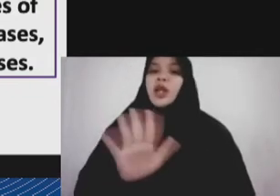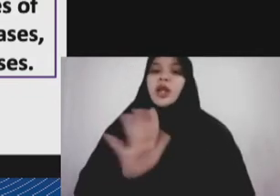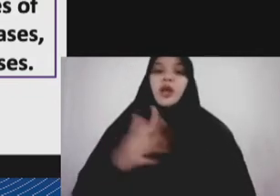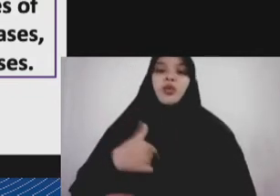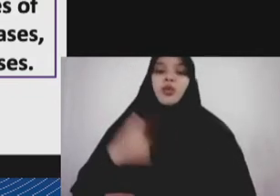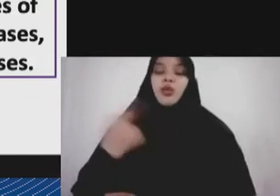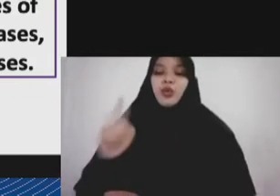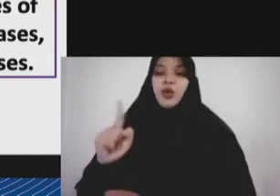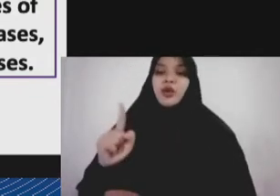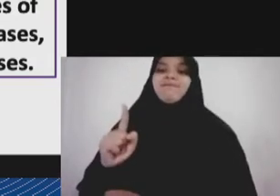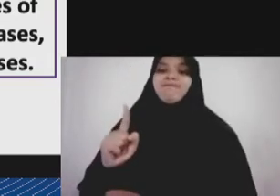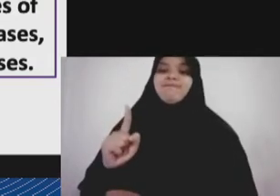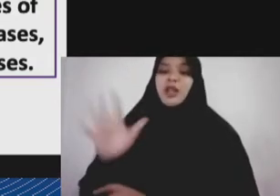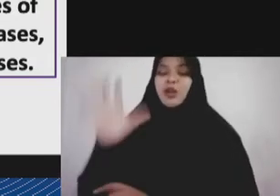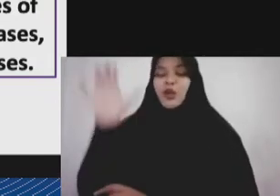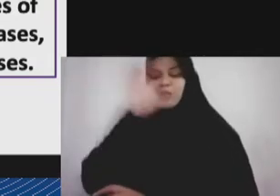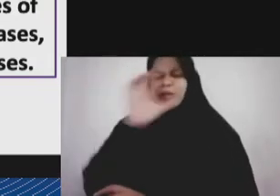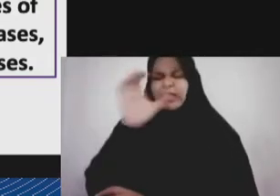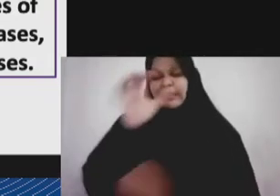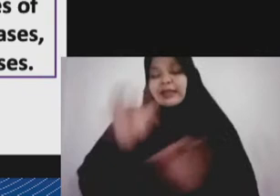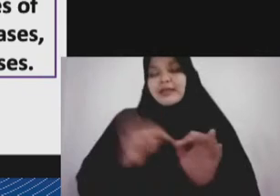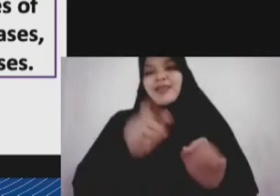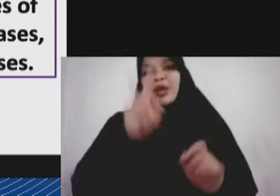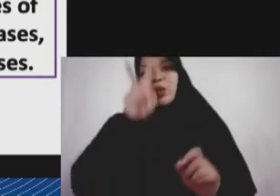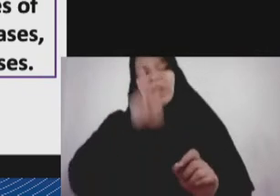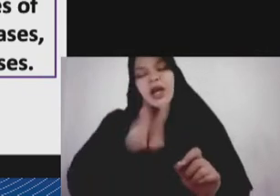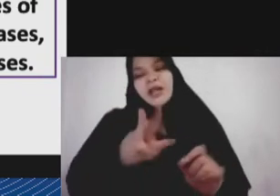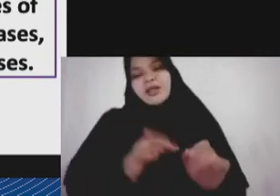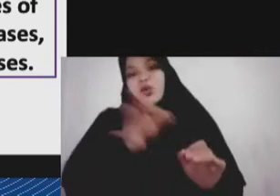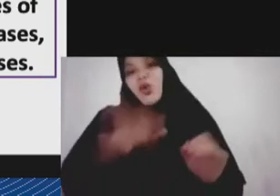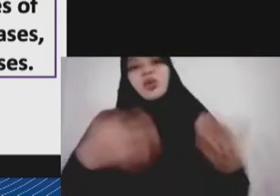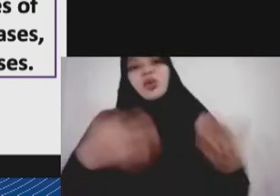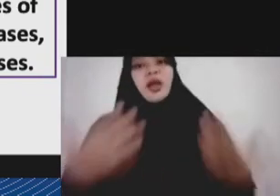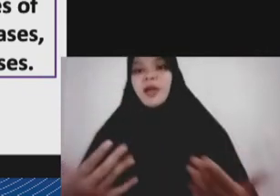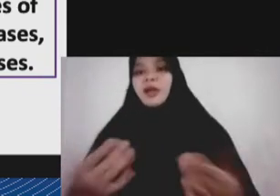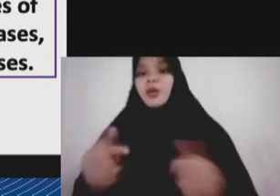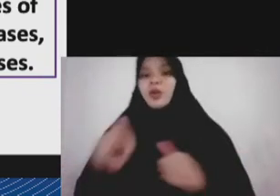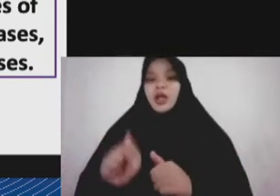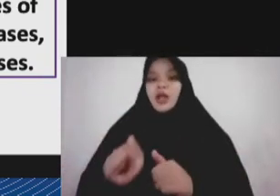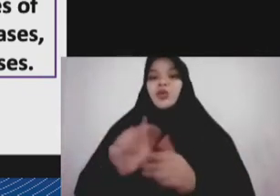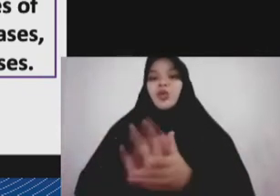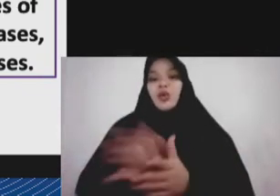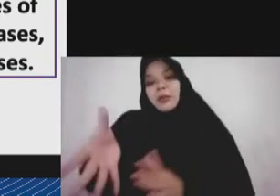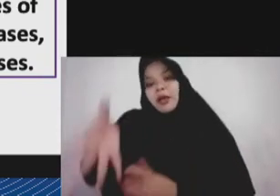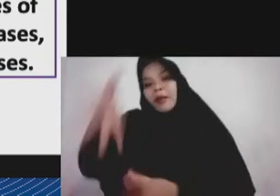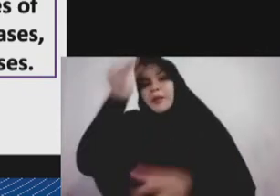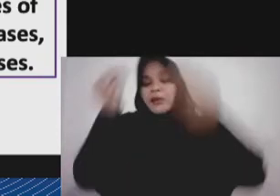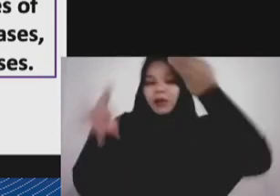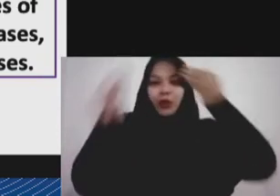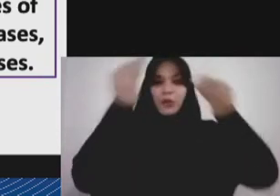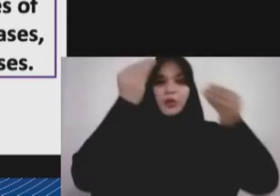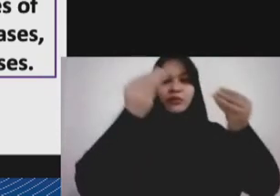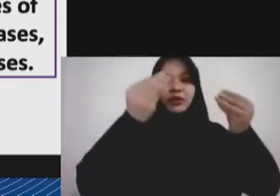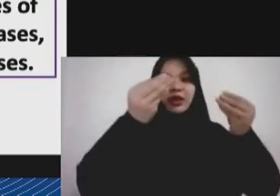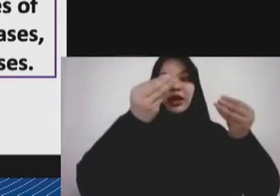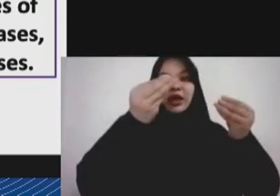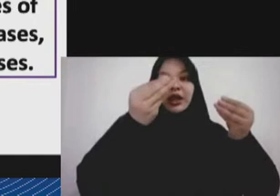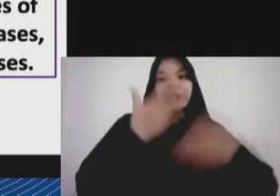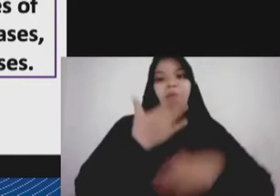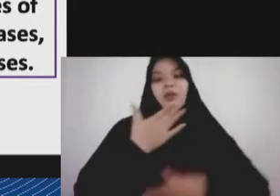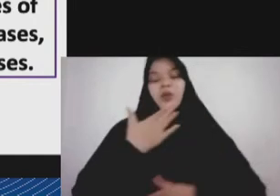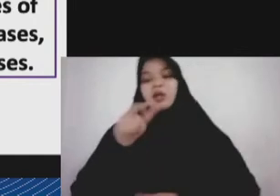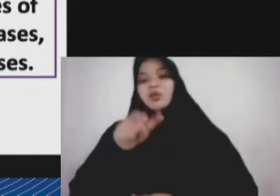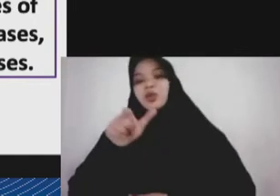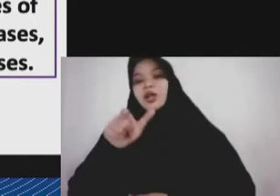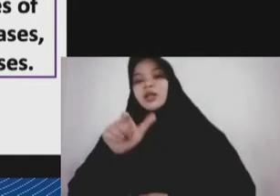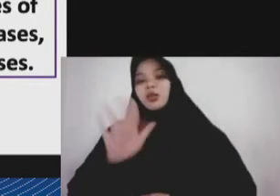for us to find a solution. For this reason, it is necessary to increase understanding, common perception, and joint commitment